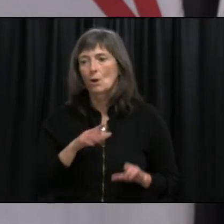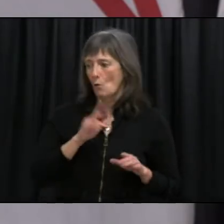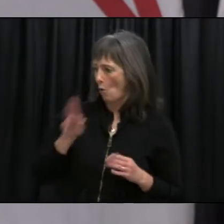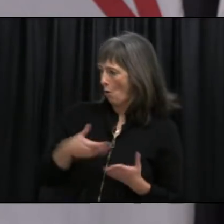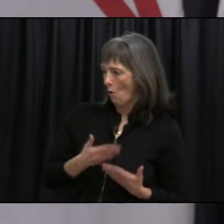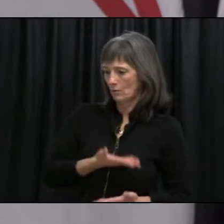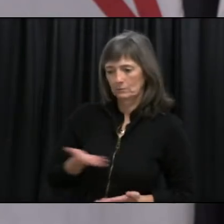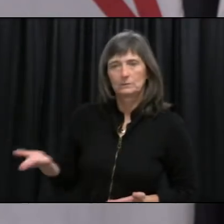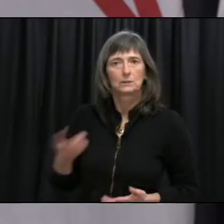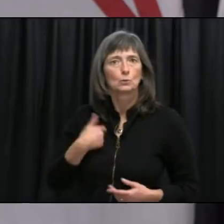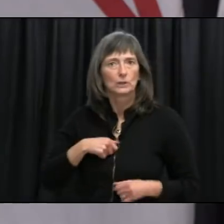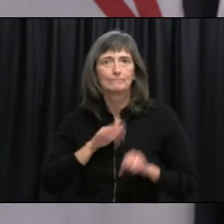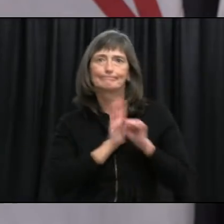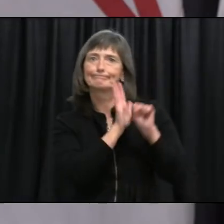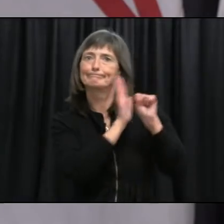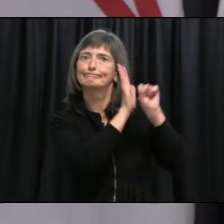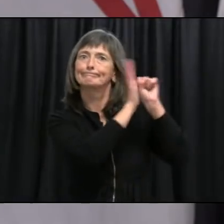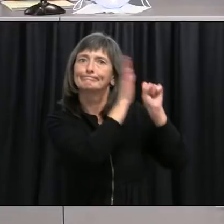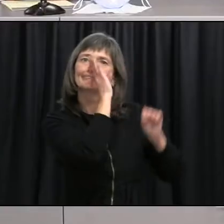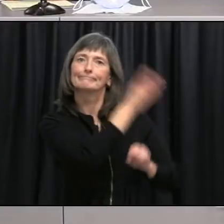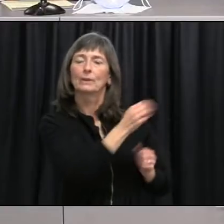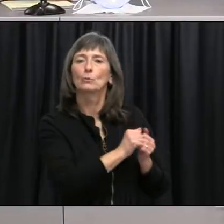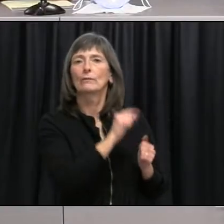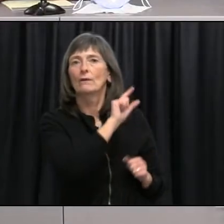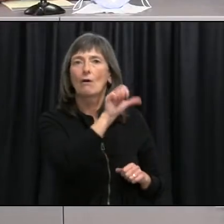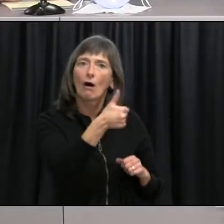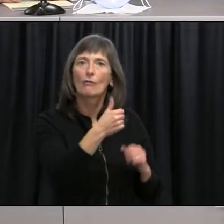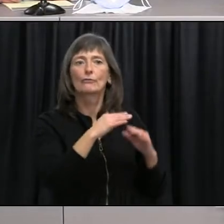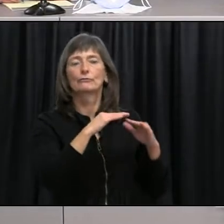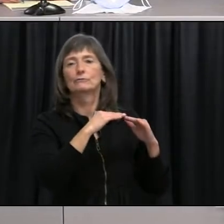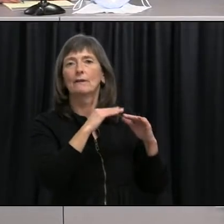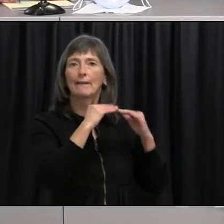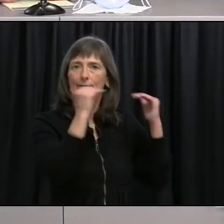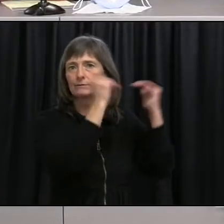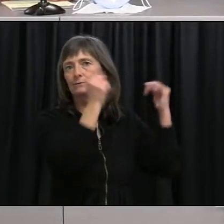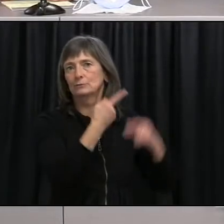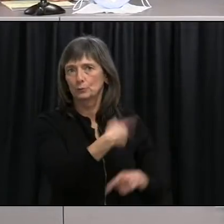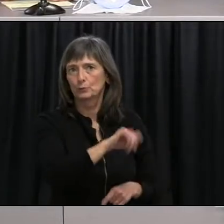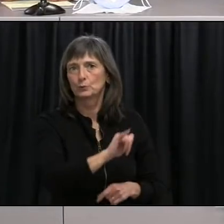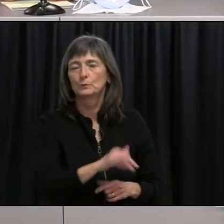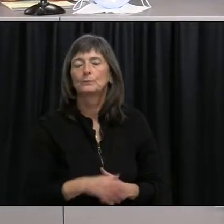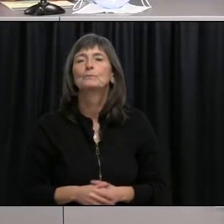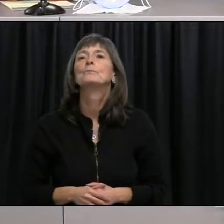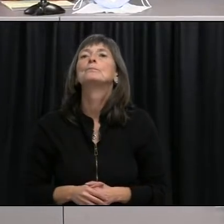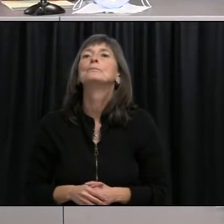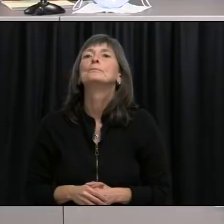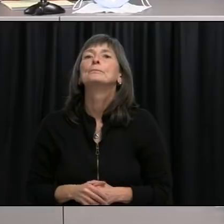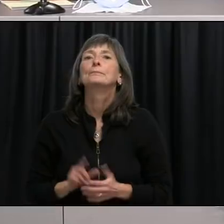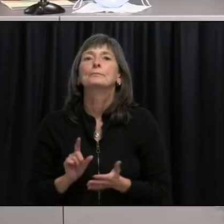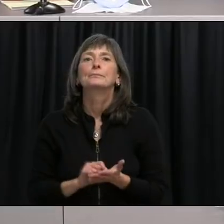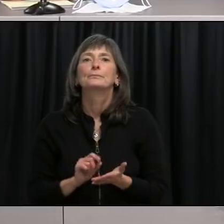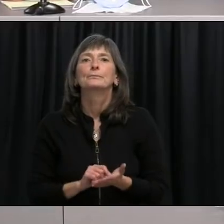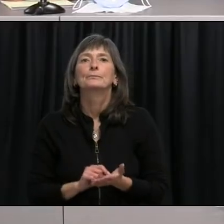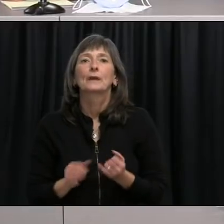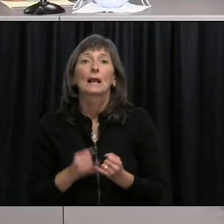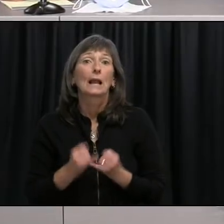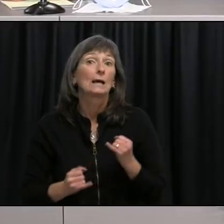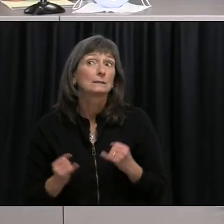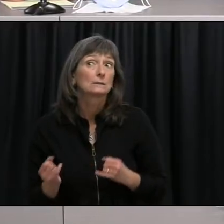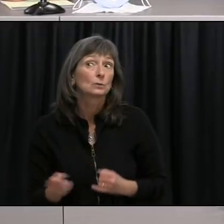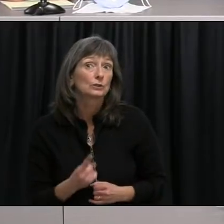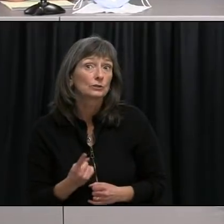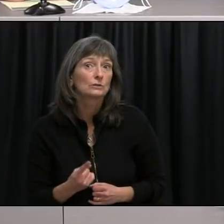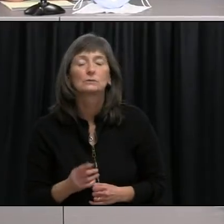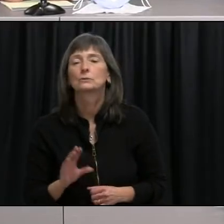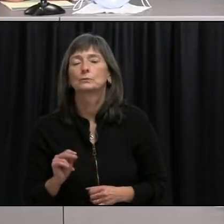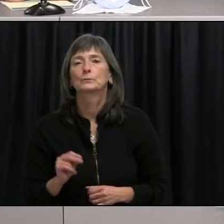now. Thank you. And Peter Jackson, do you have any final questions? No, I'm good. Thank you very